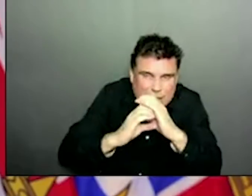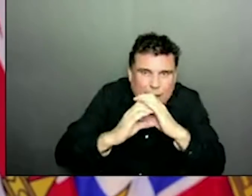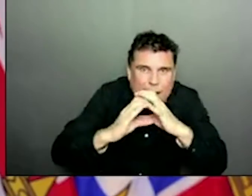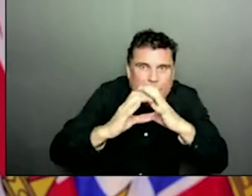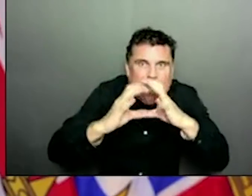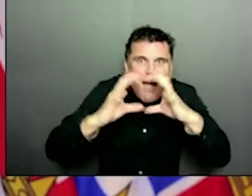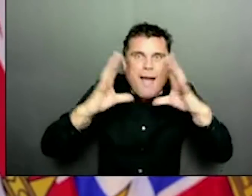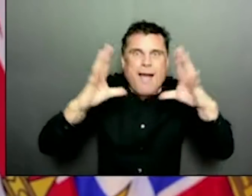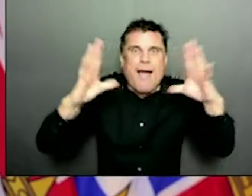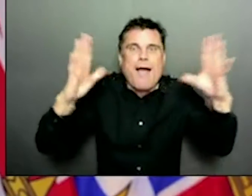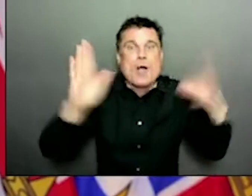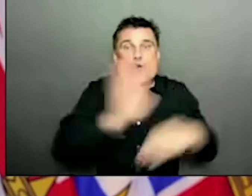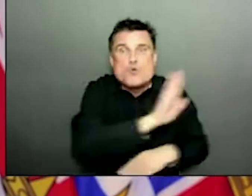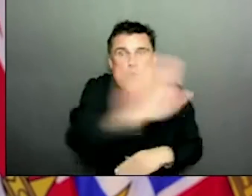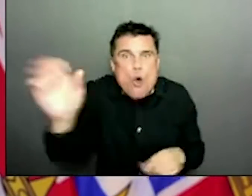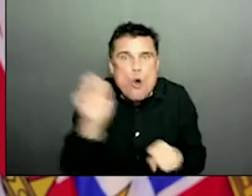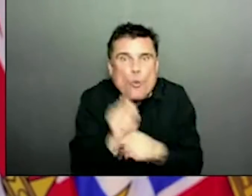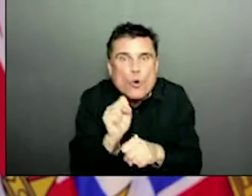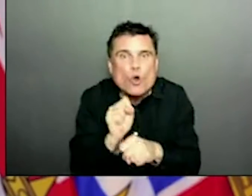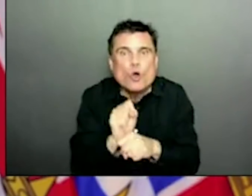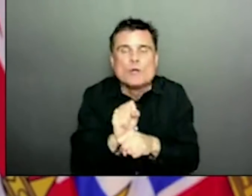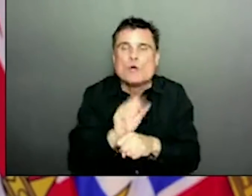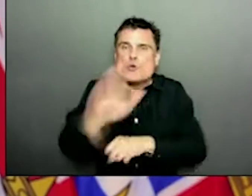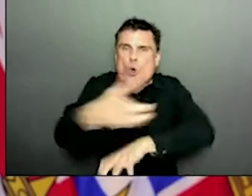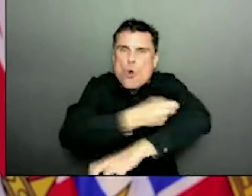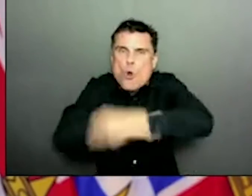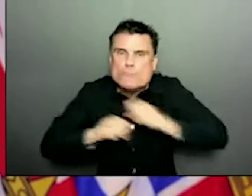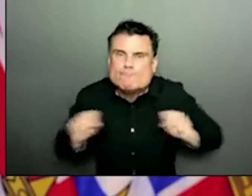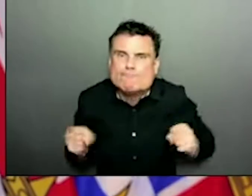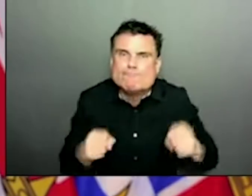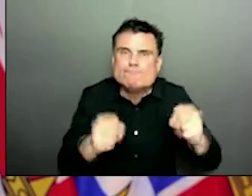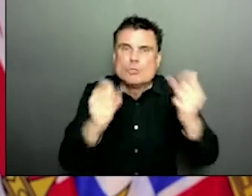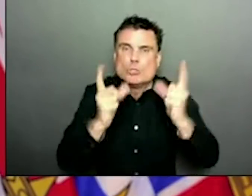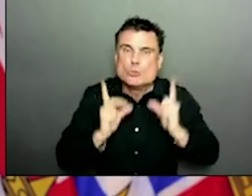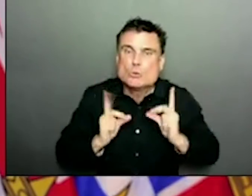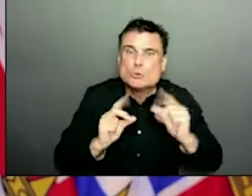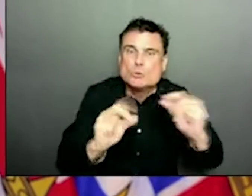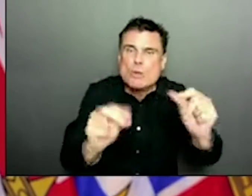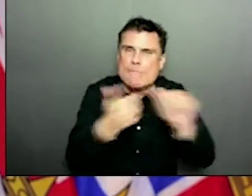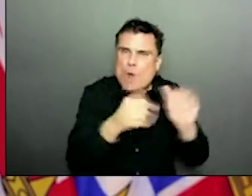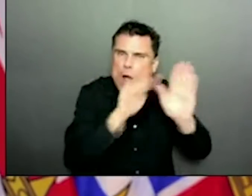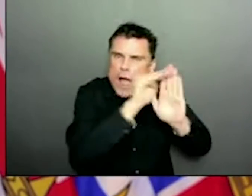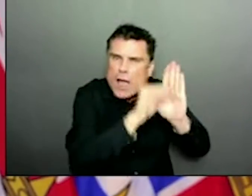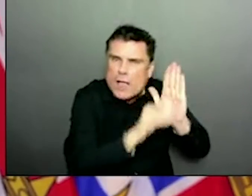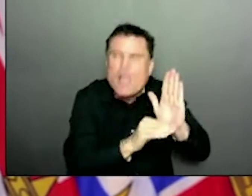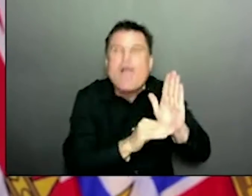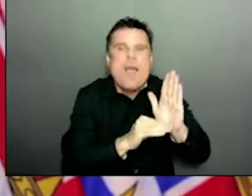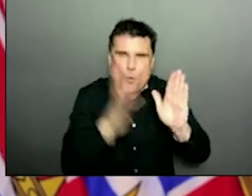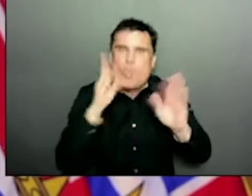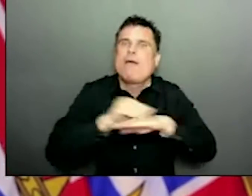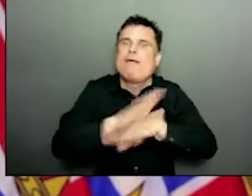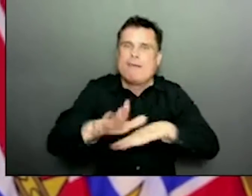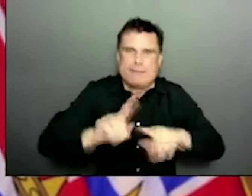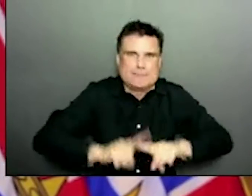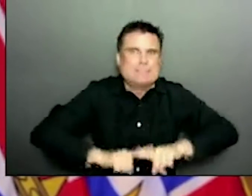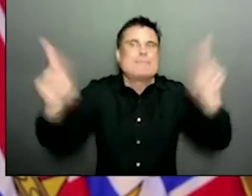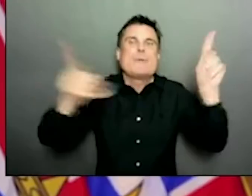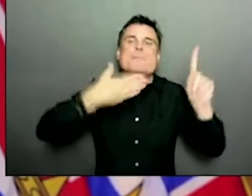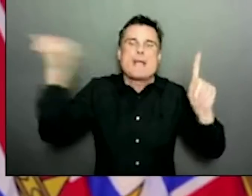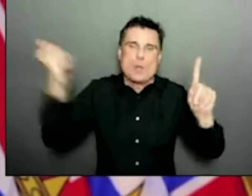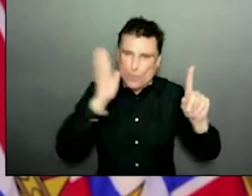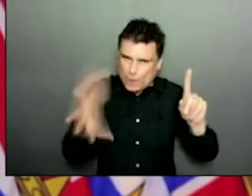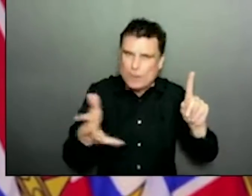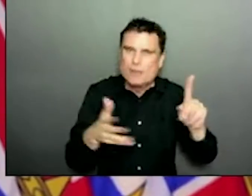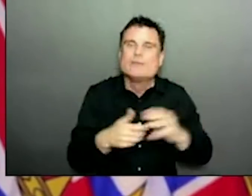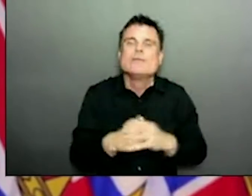as a result, and we will get through this pandemic. So let's together make this holiday season a safe season